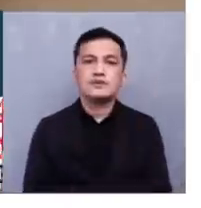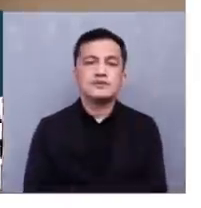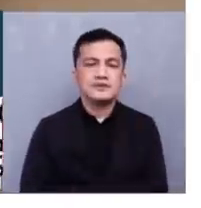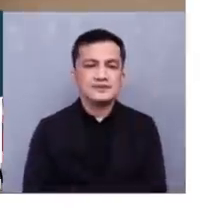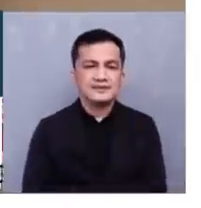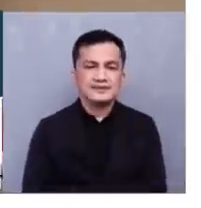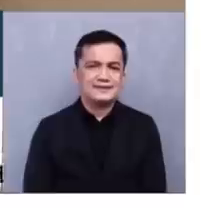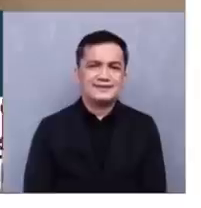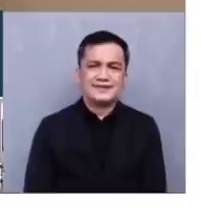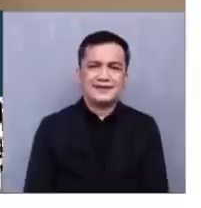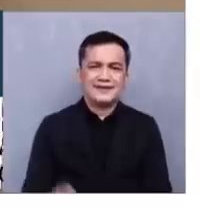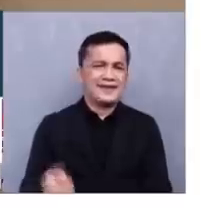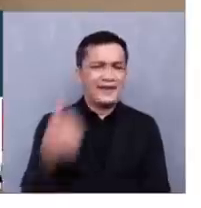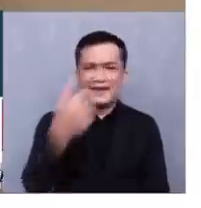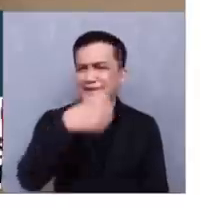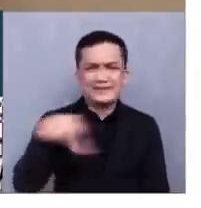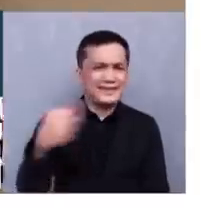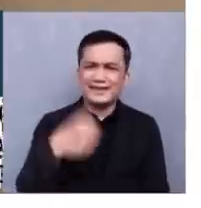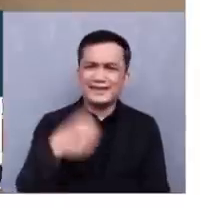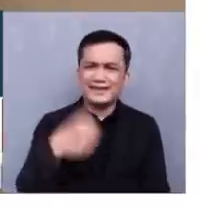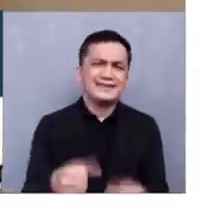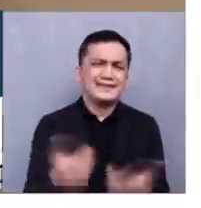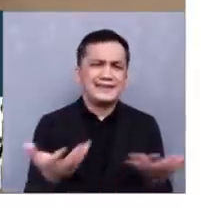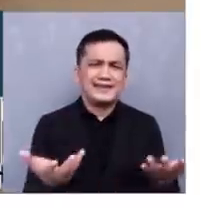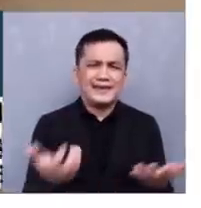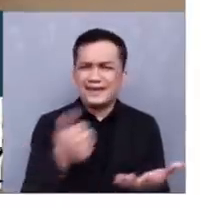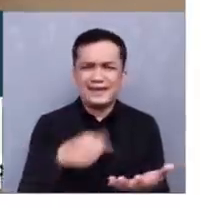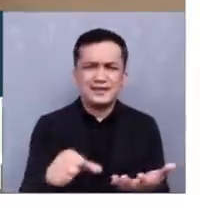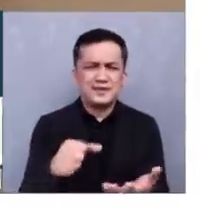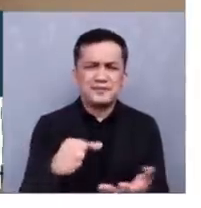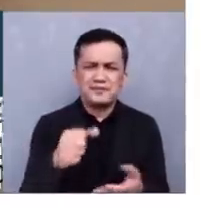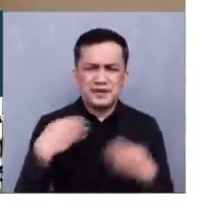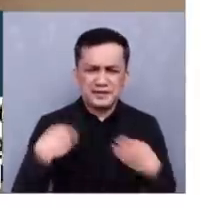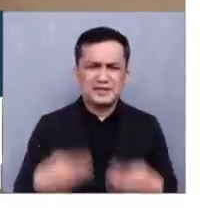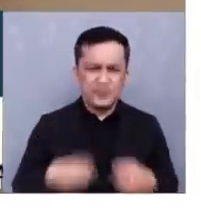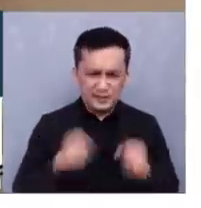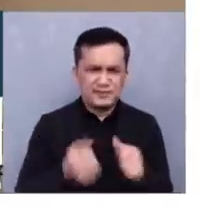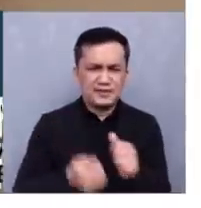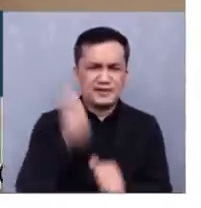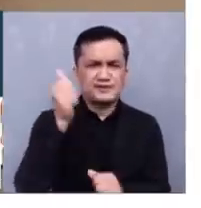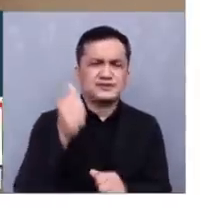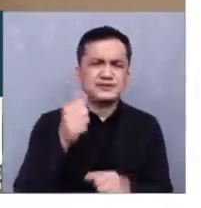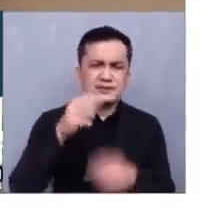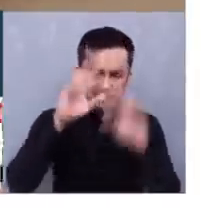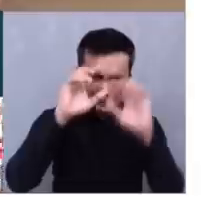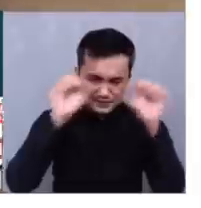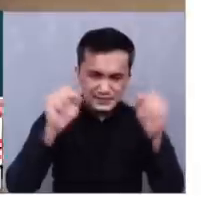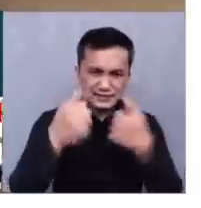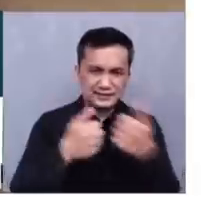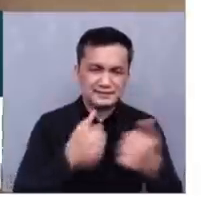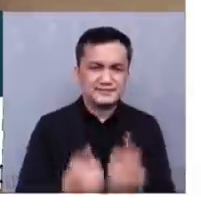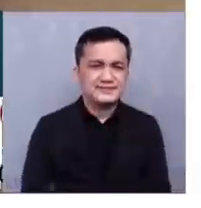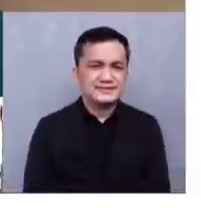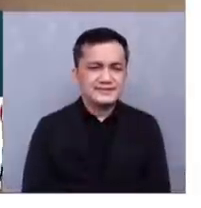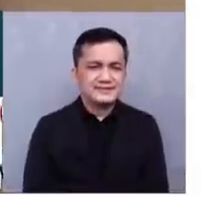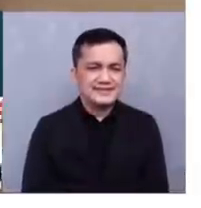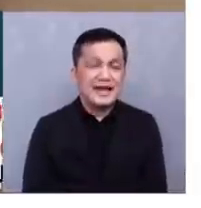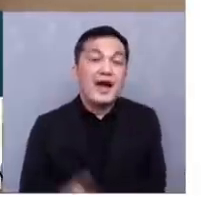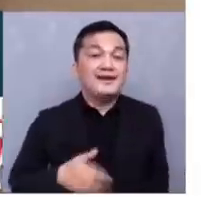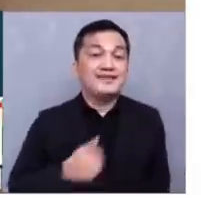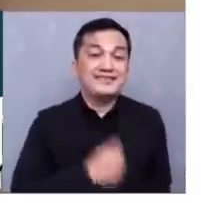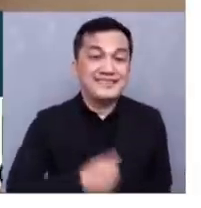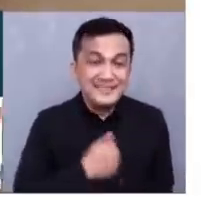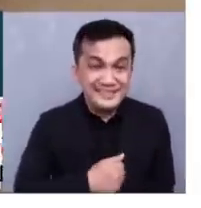all at this stage, free for all presidential election. All right, we're going to have to and leave it. And of course, sorry, andyan din si